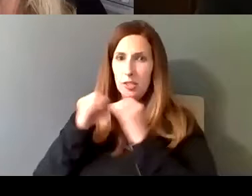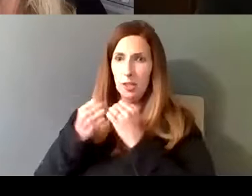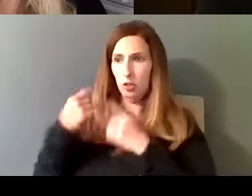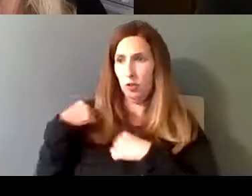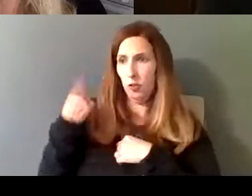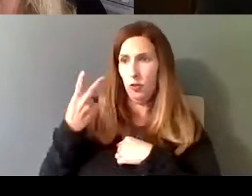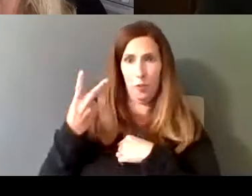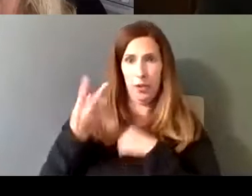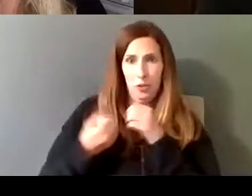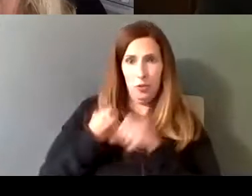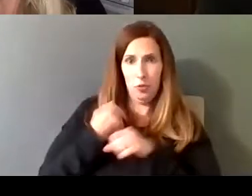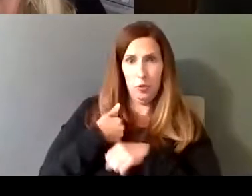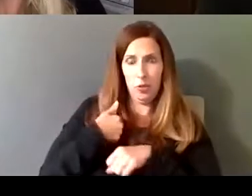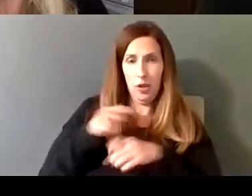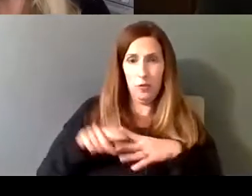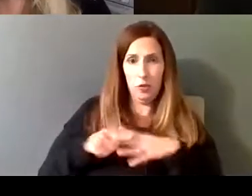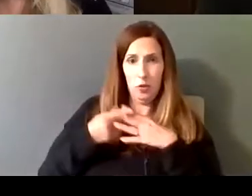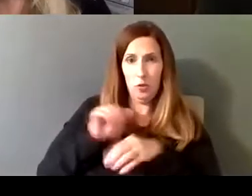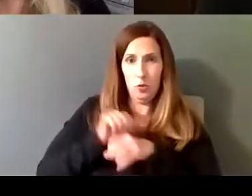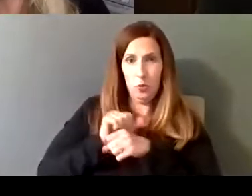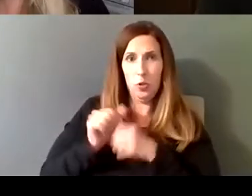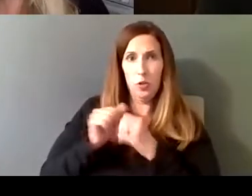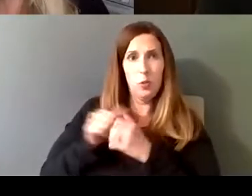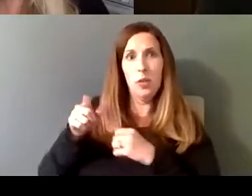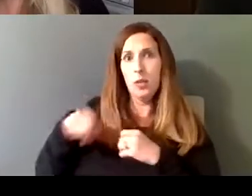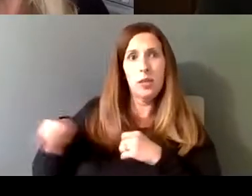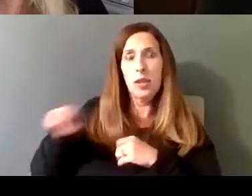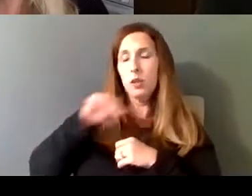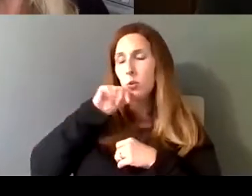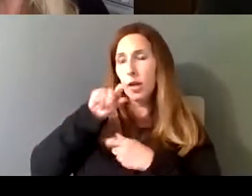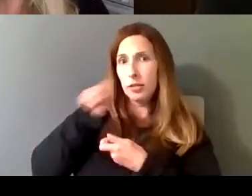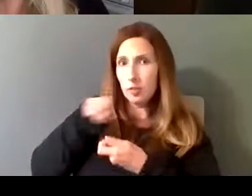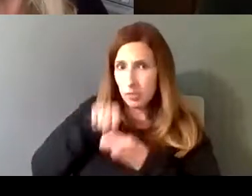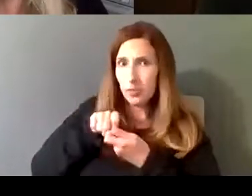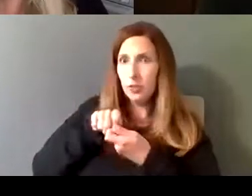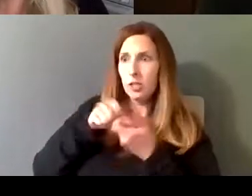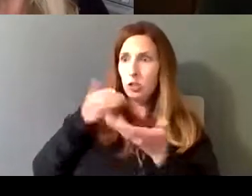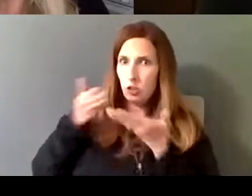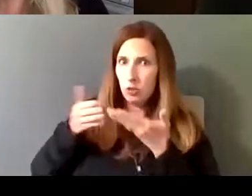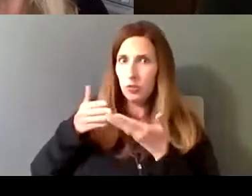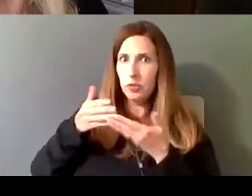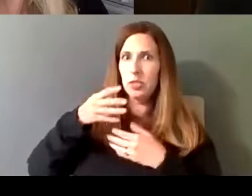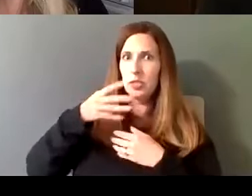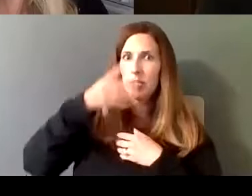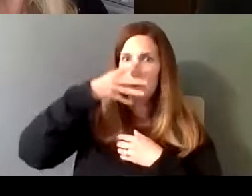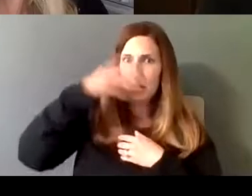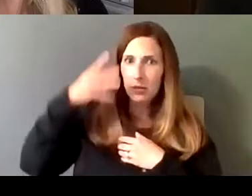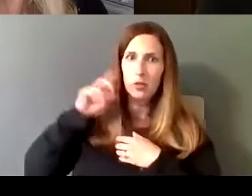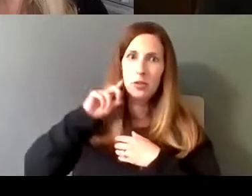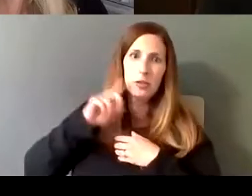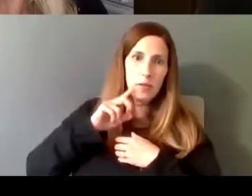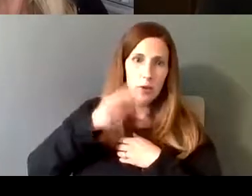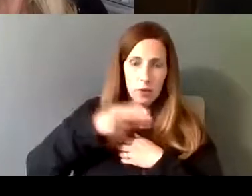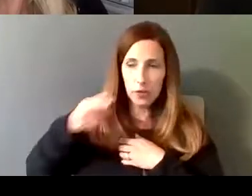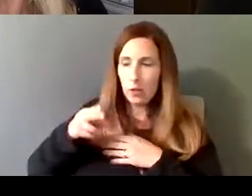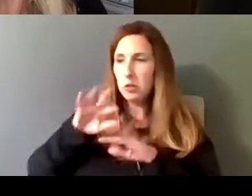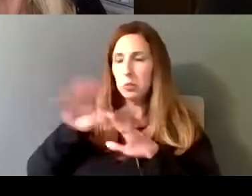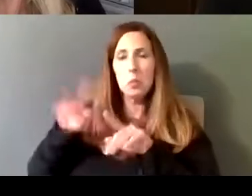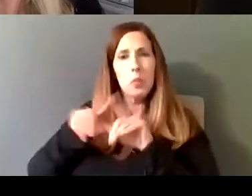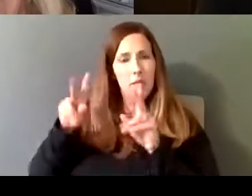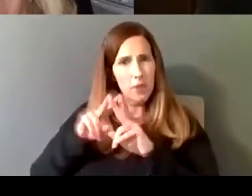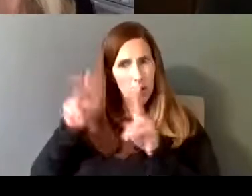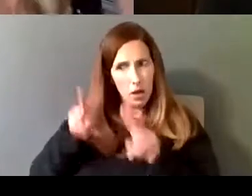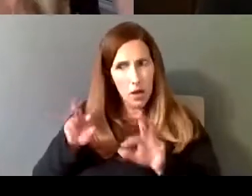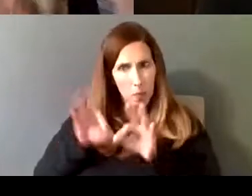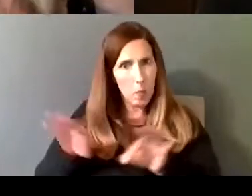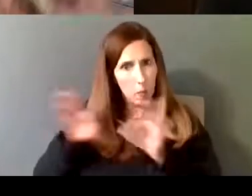started working with, where they don't very specifically service immigrants and refugees or the deaf and hard of hearing population, but it was really important to them